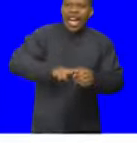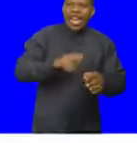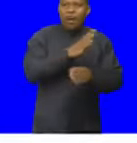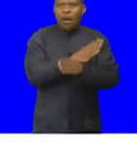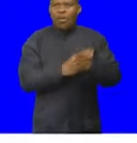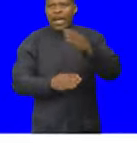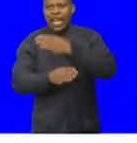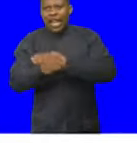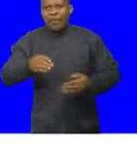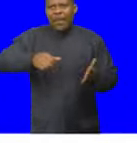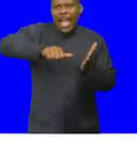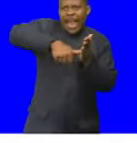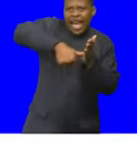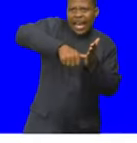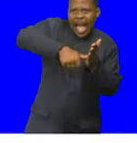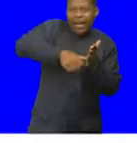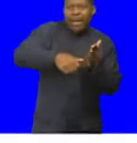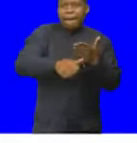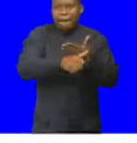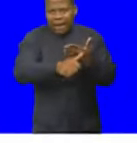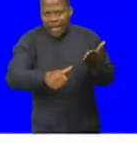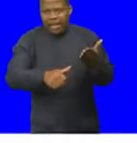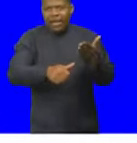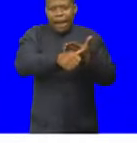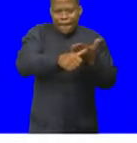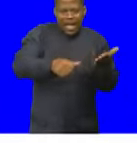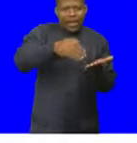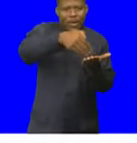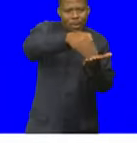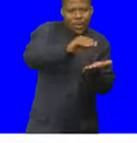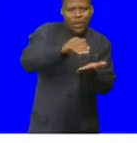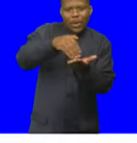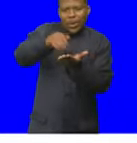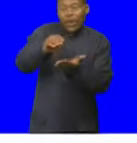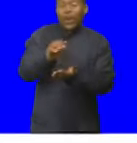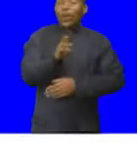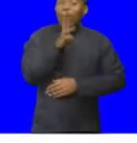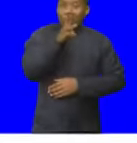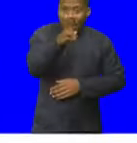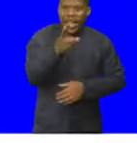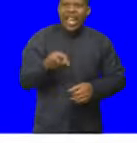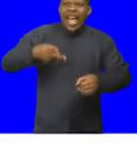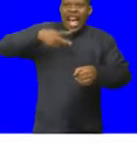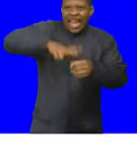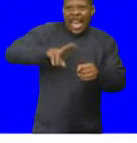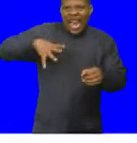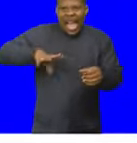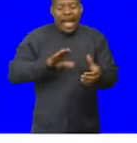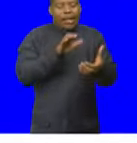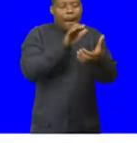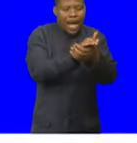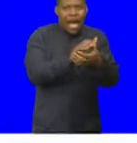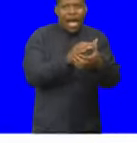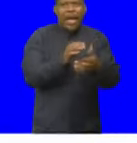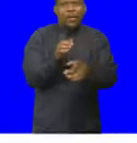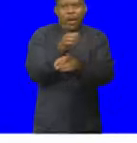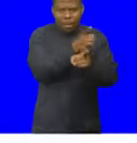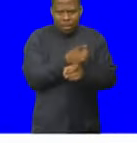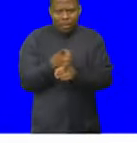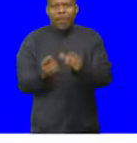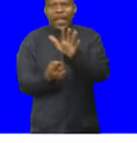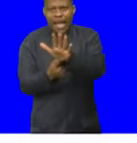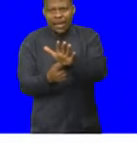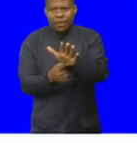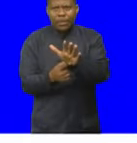bayithole njalo nakuphela inyanga. Kodwa ke siyakhulumisana nalabo lesibambisene nabo lokufaka ikhathi lihhovisi